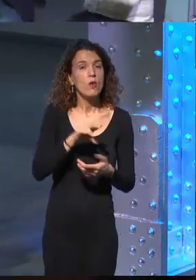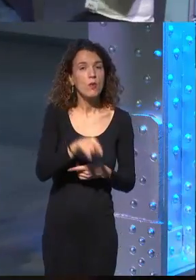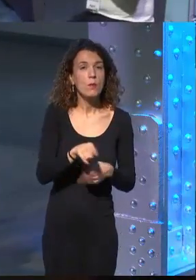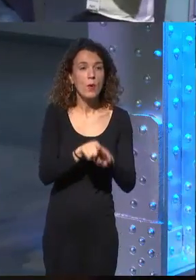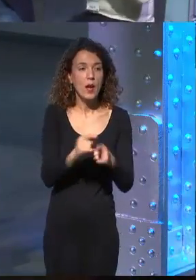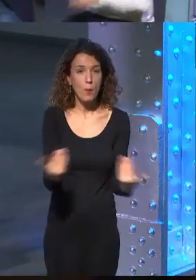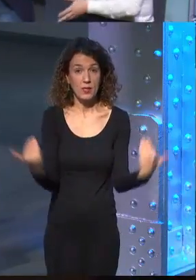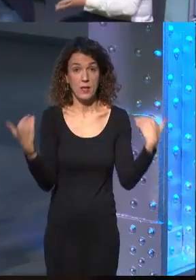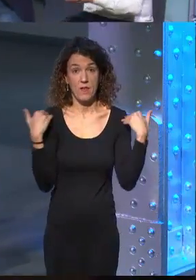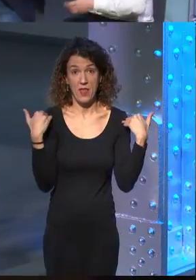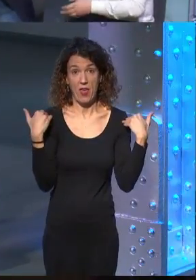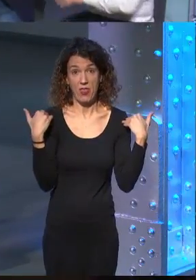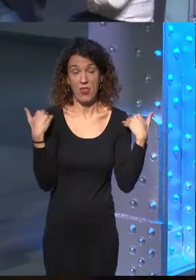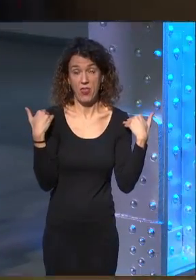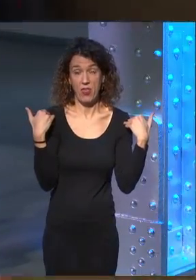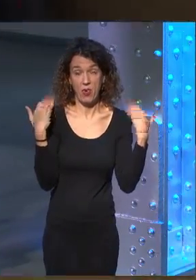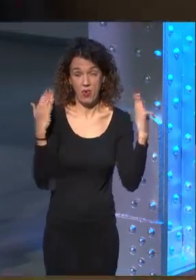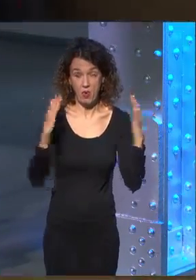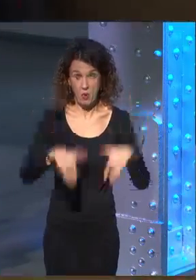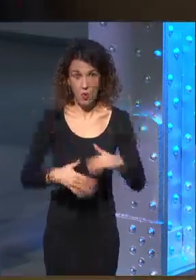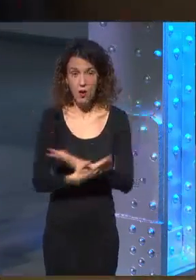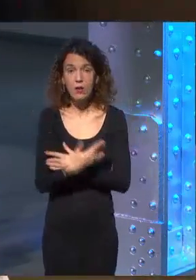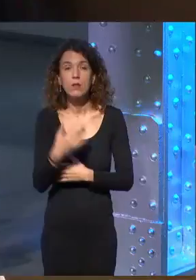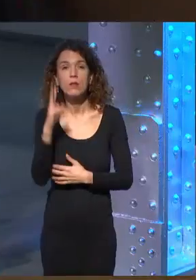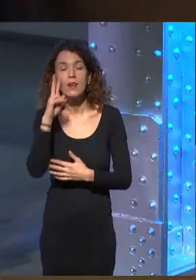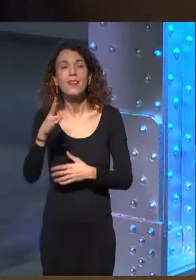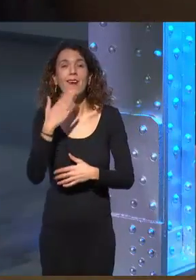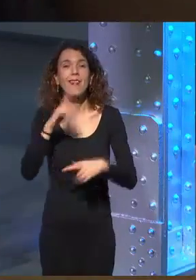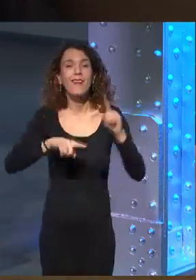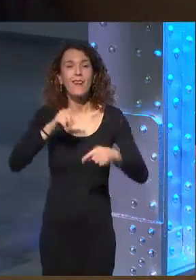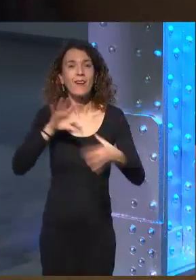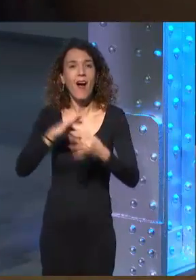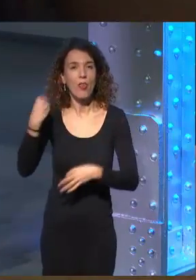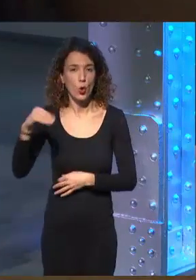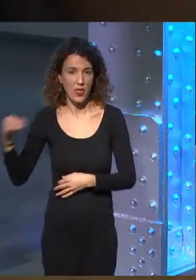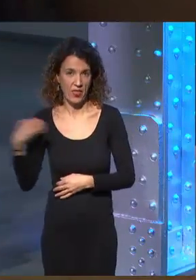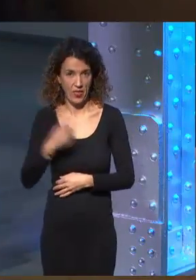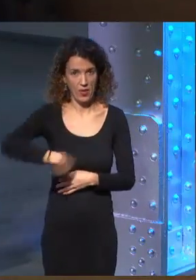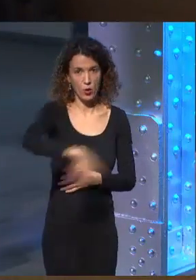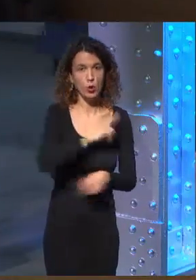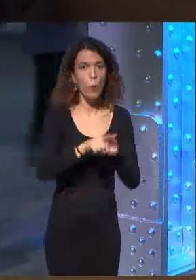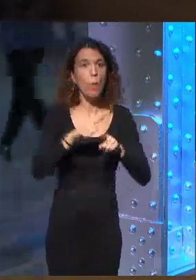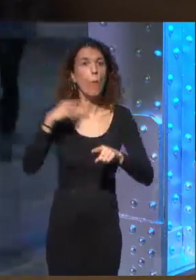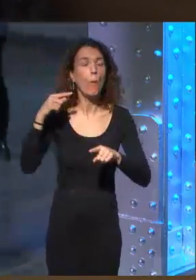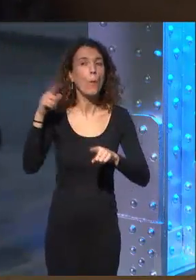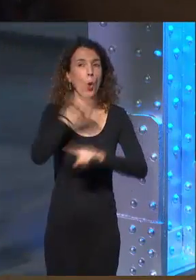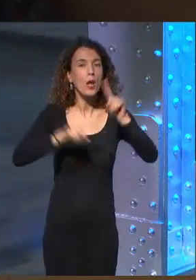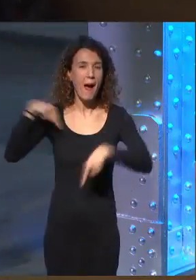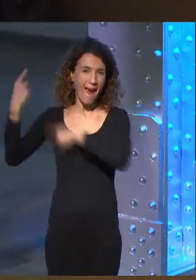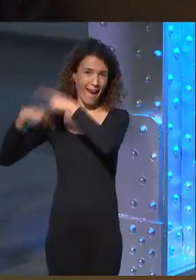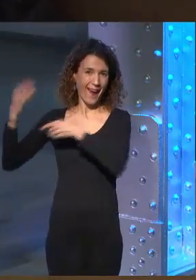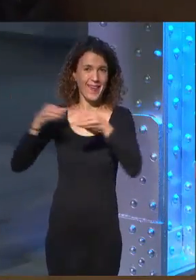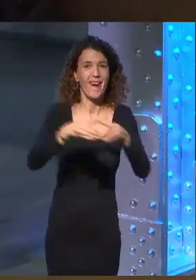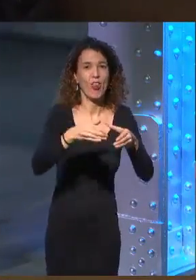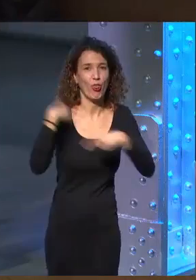Well, I think that it is a great irresponsibility of teenagers, between inverted commas.